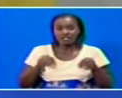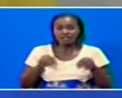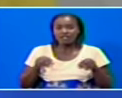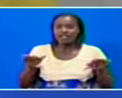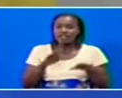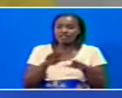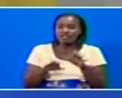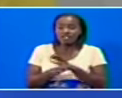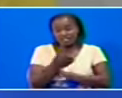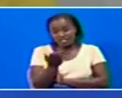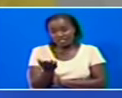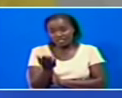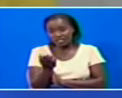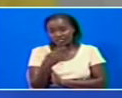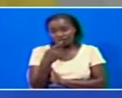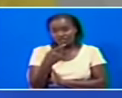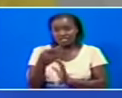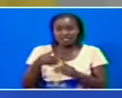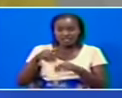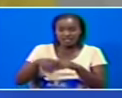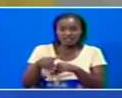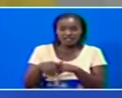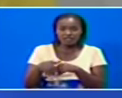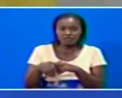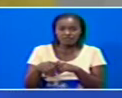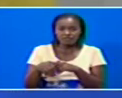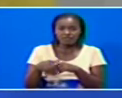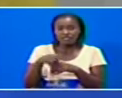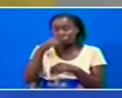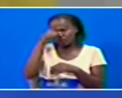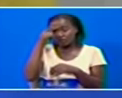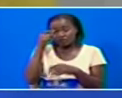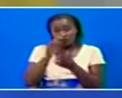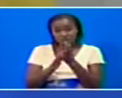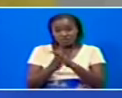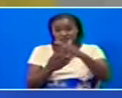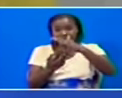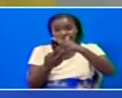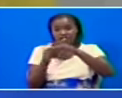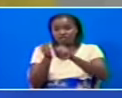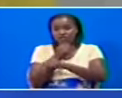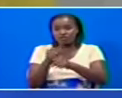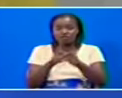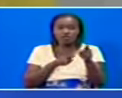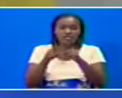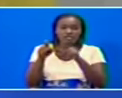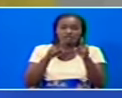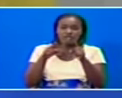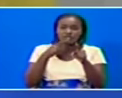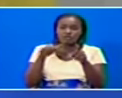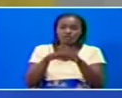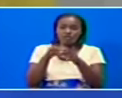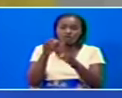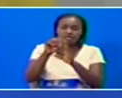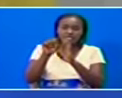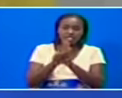visa, as you have said previous speakers say. Because without a visa, then people cannot travel. And therefore, member states would have